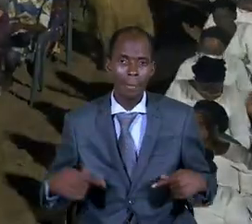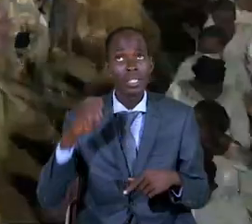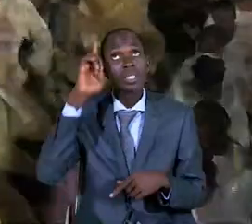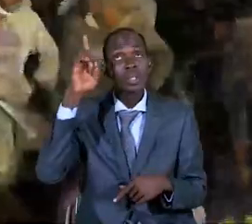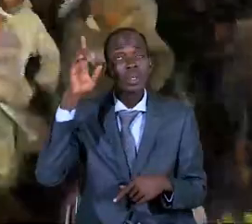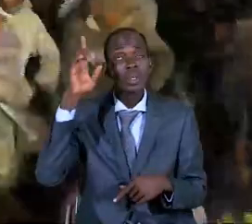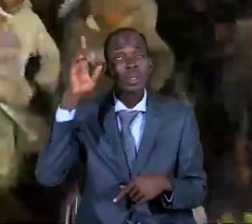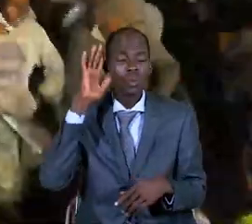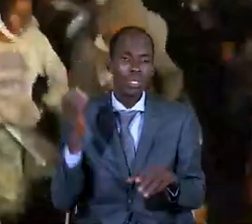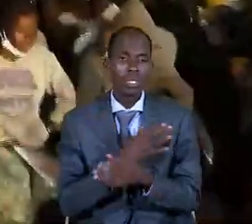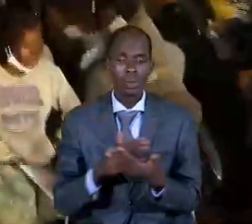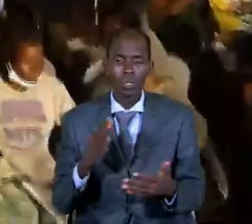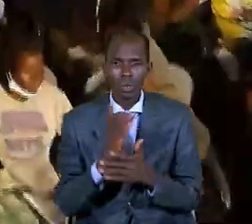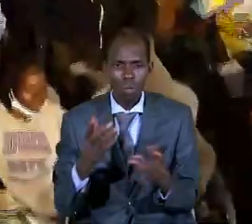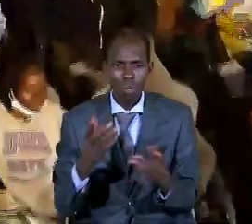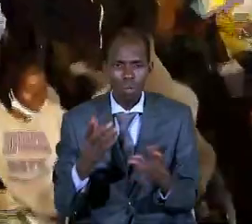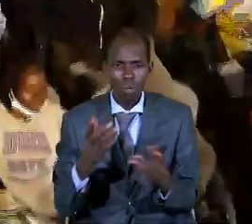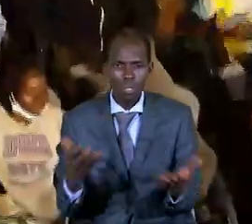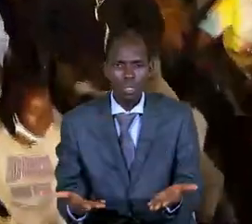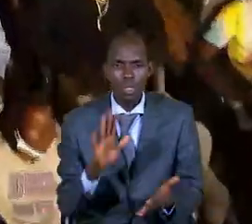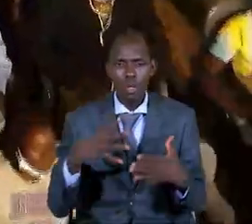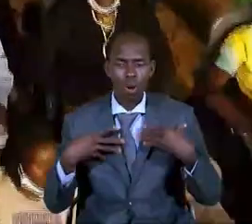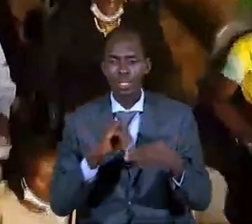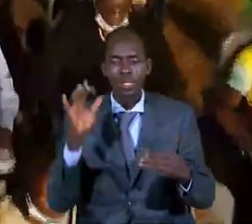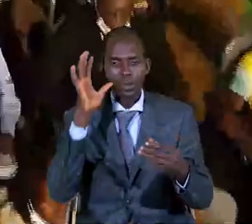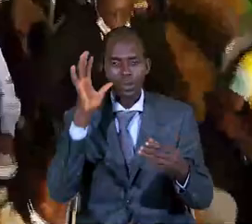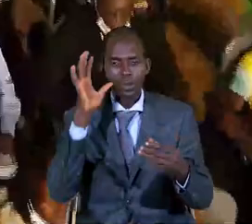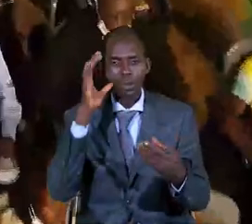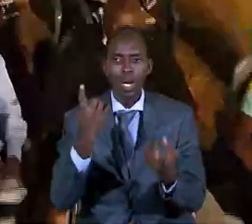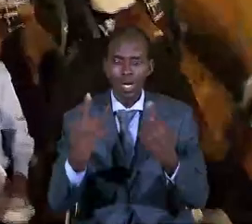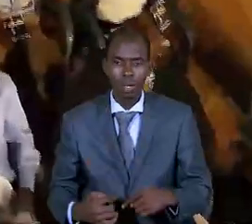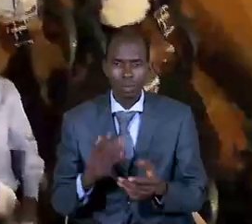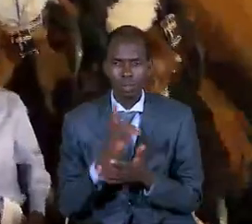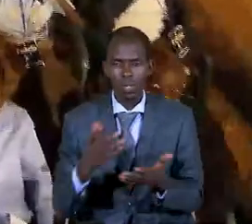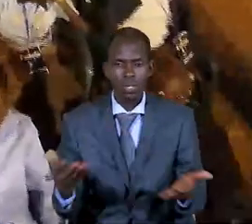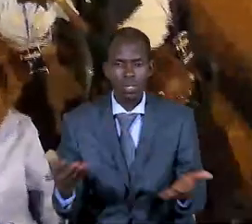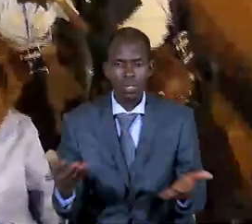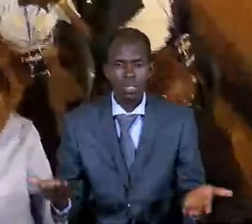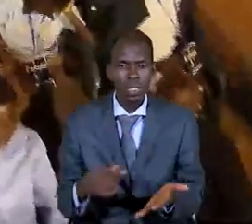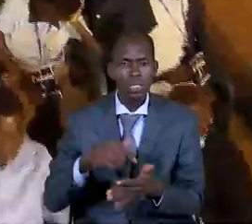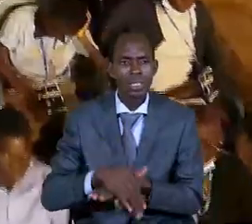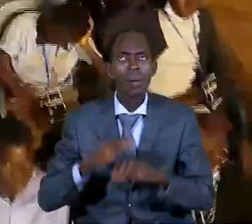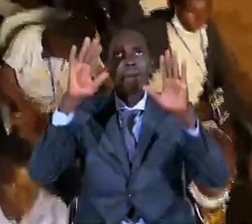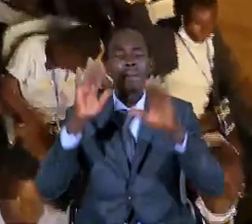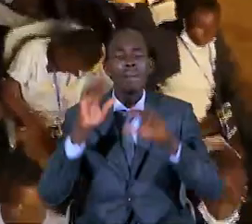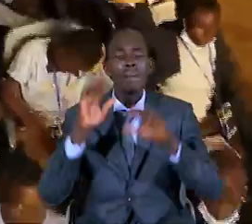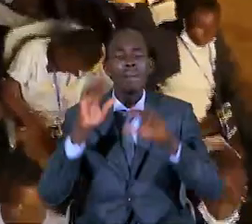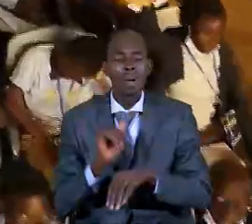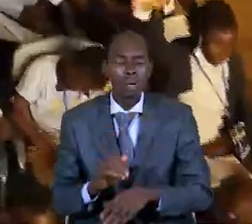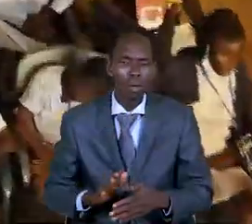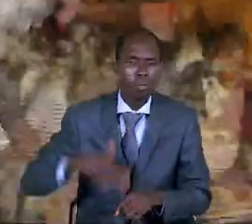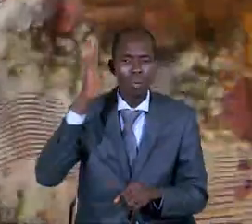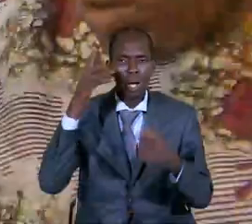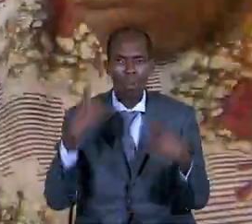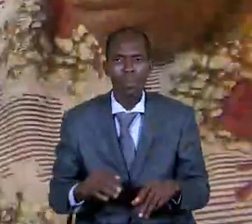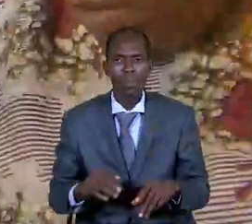away. Somebody there tonight, your healing will come. Somebody there tonight, miracle explosion will take place